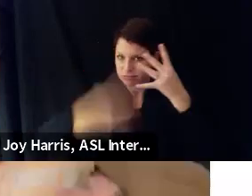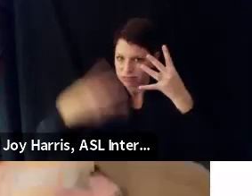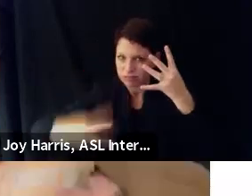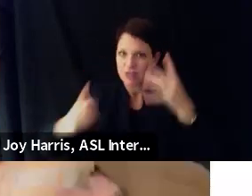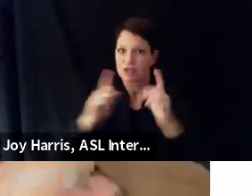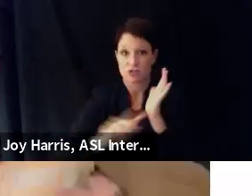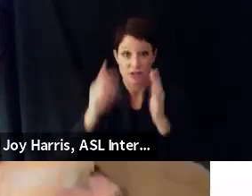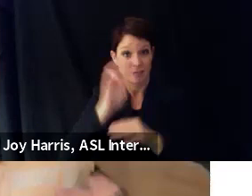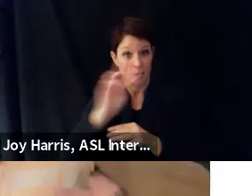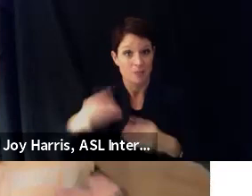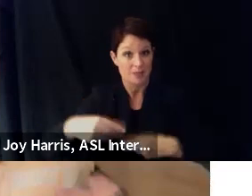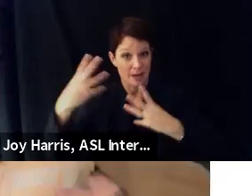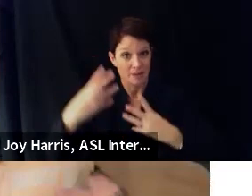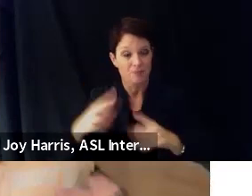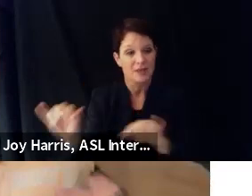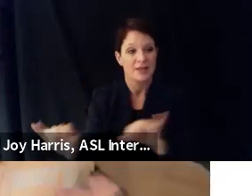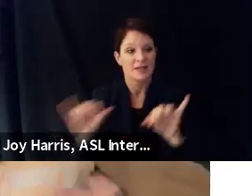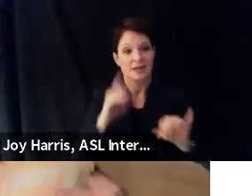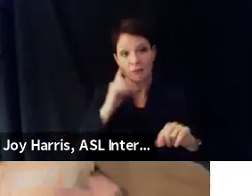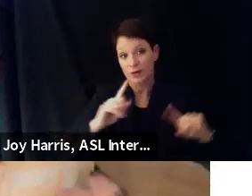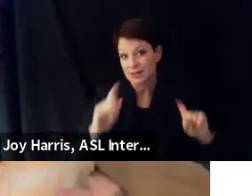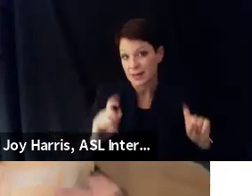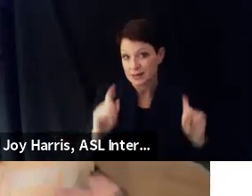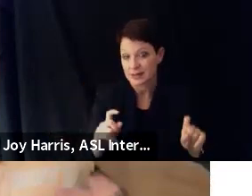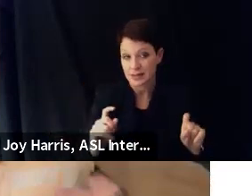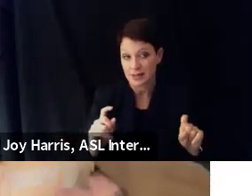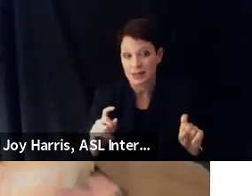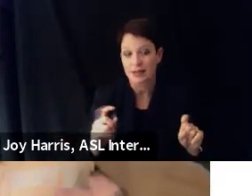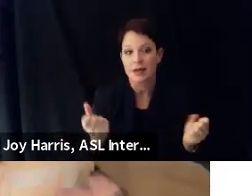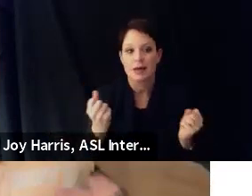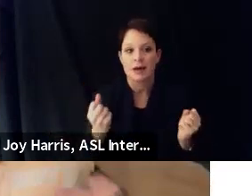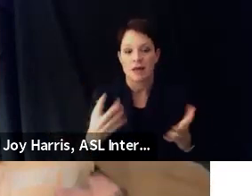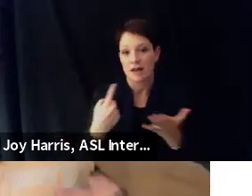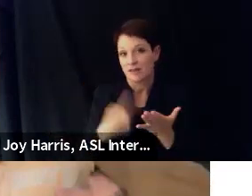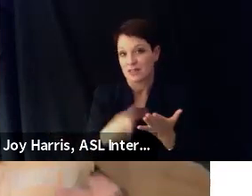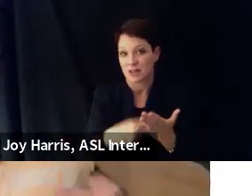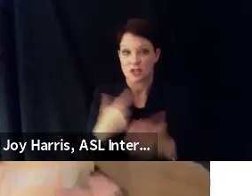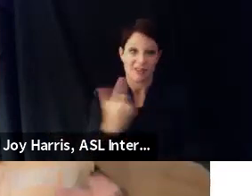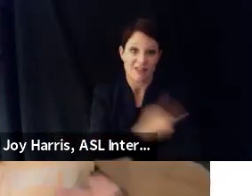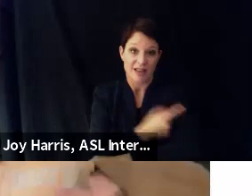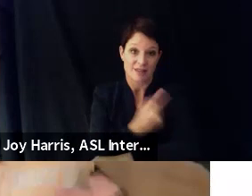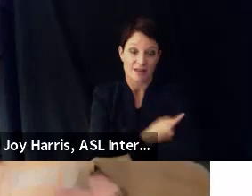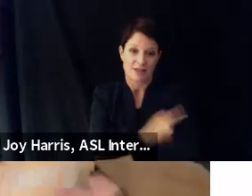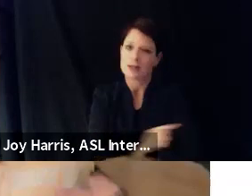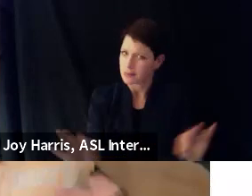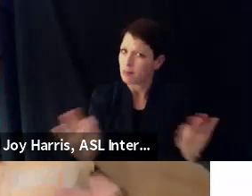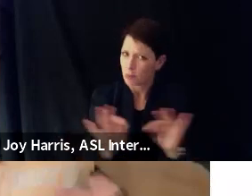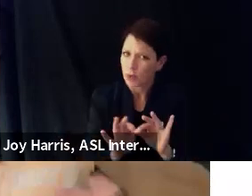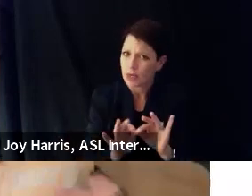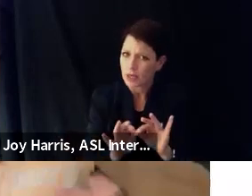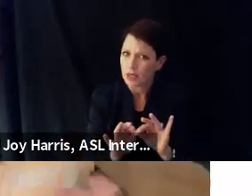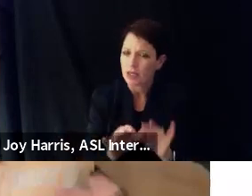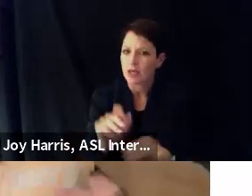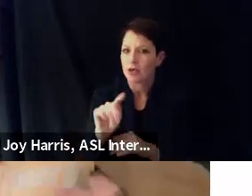home. And the same goes for testing. You know, a lot of talk about vaccines, which are really important and an important tool